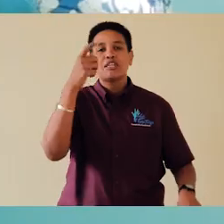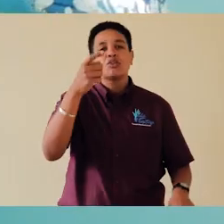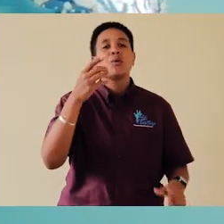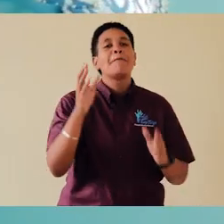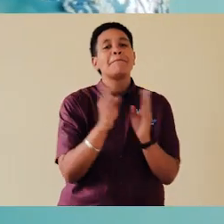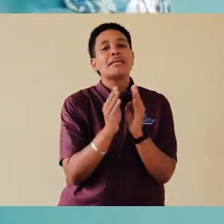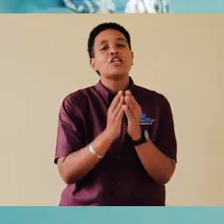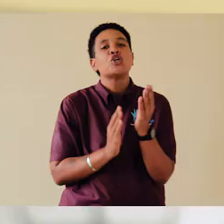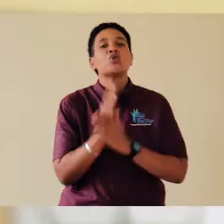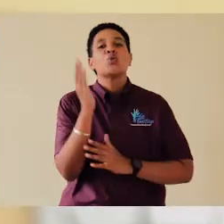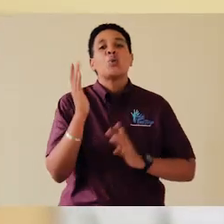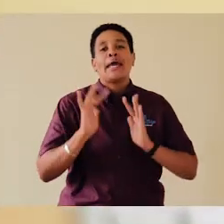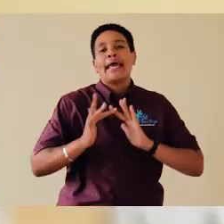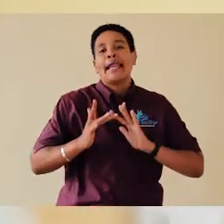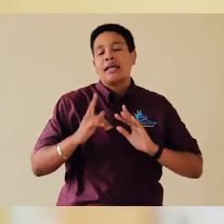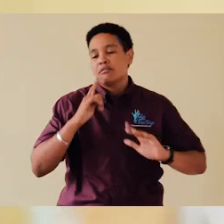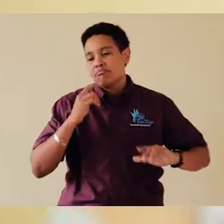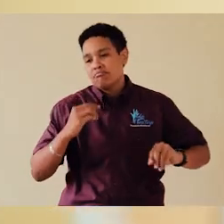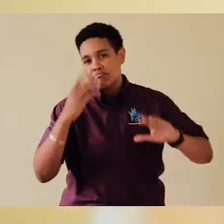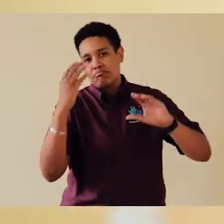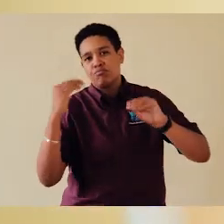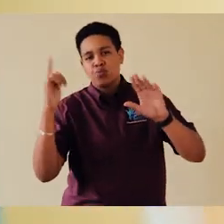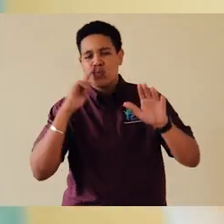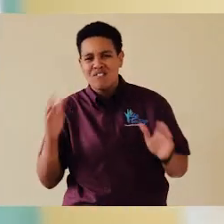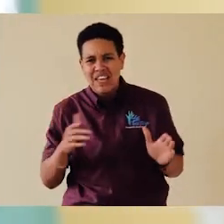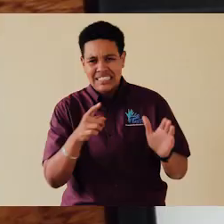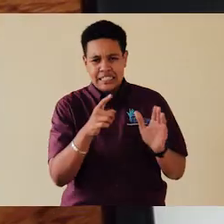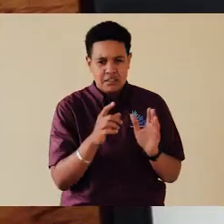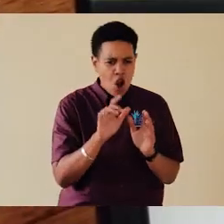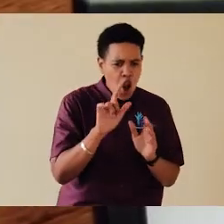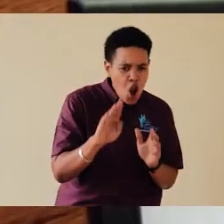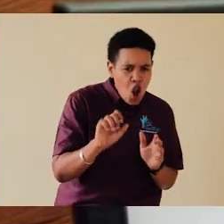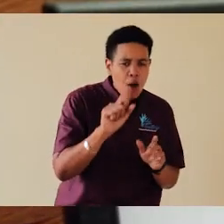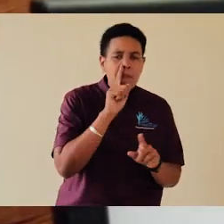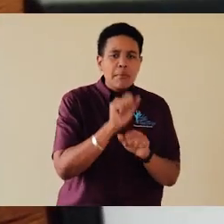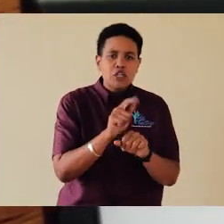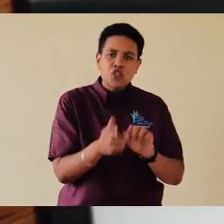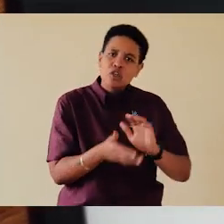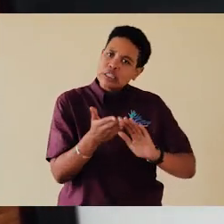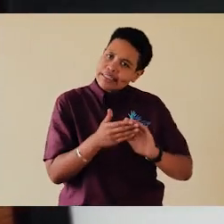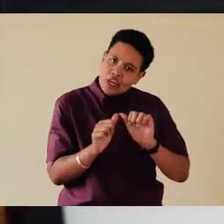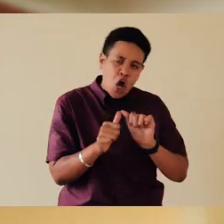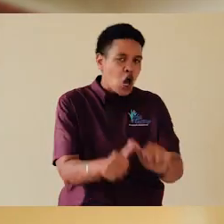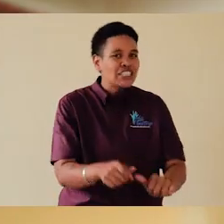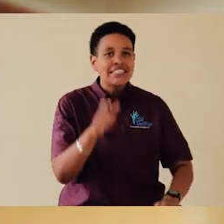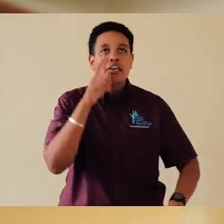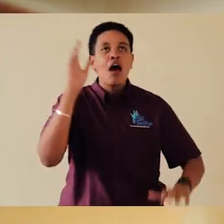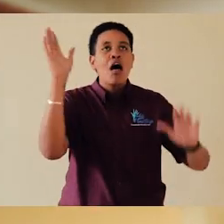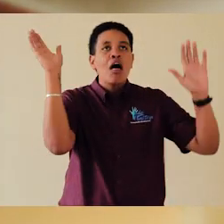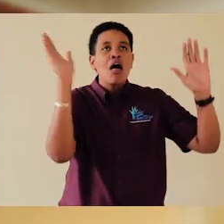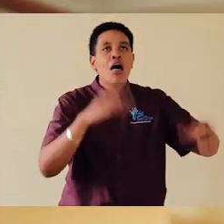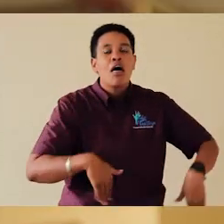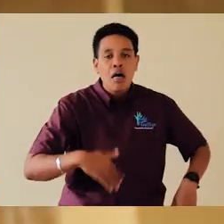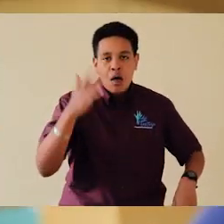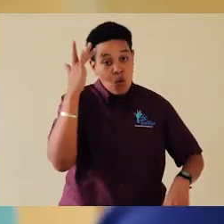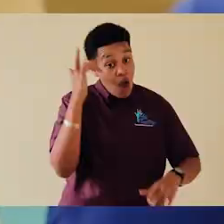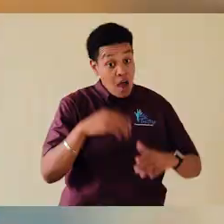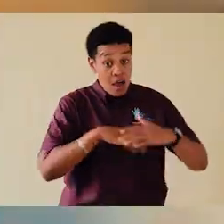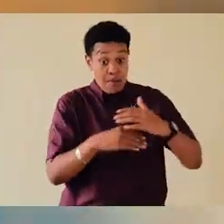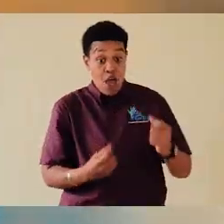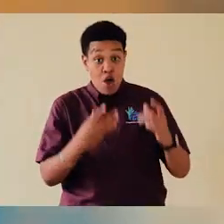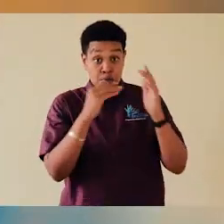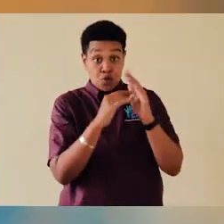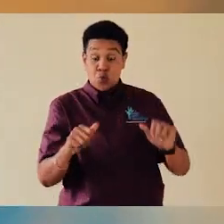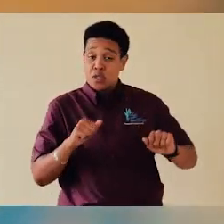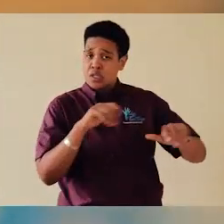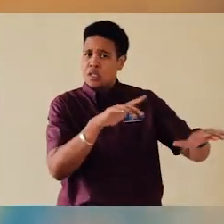have remote meetings to facilitate these clubs and to ensure that these clubs continue to happen. Because based on the number of